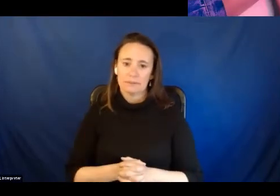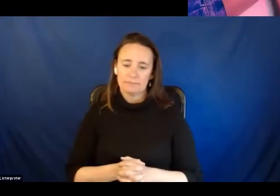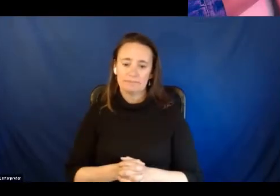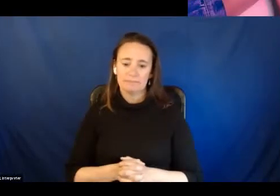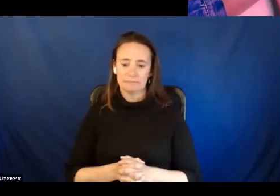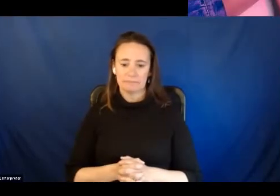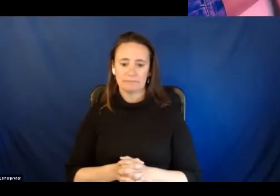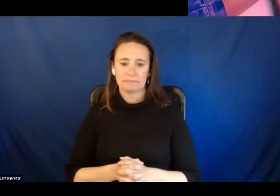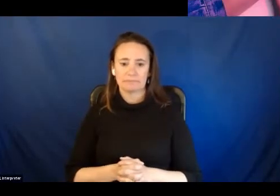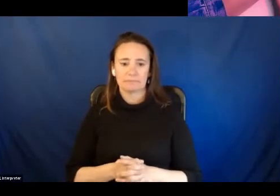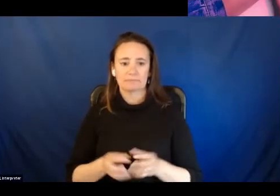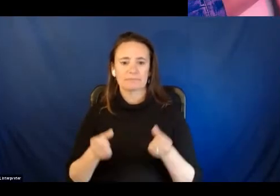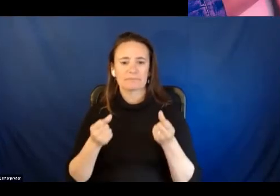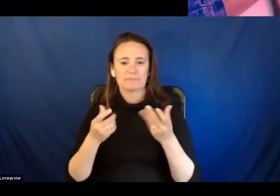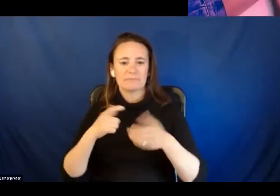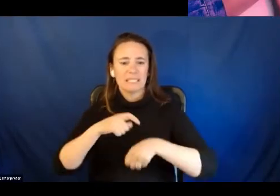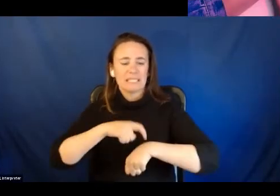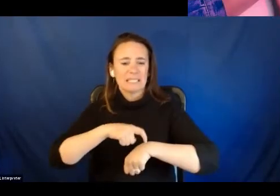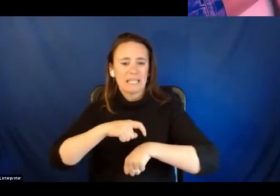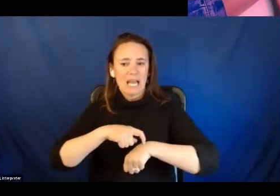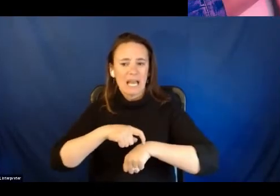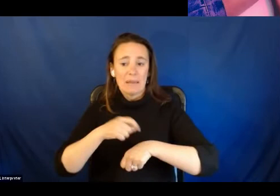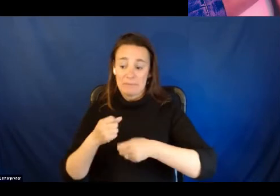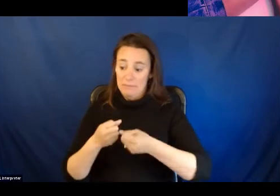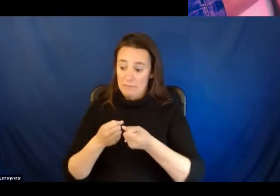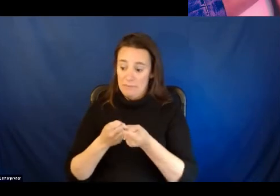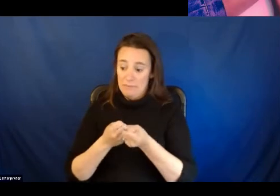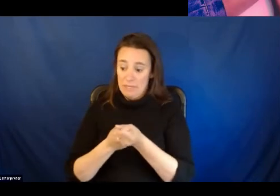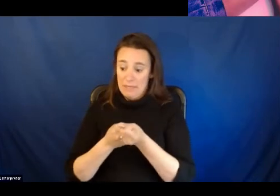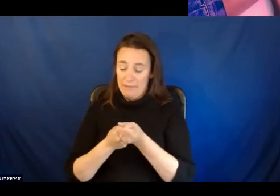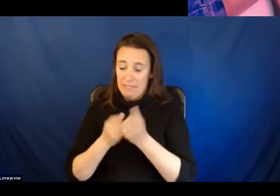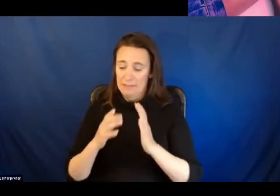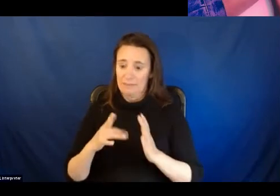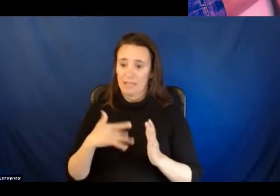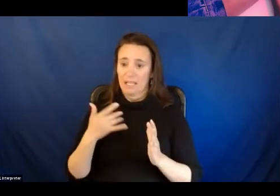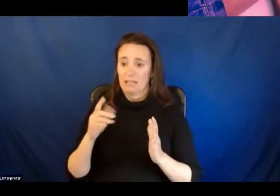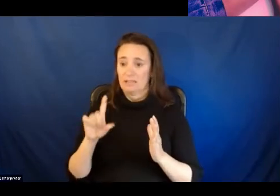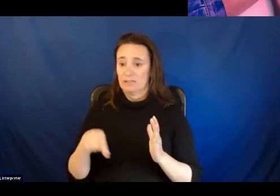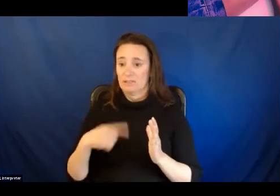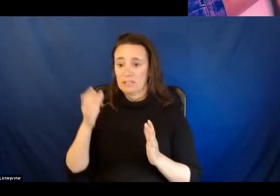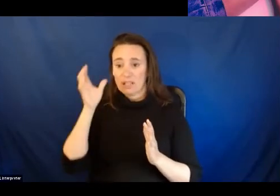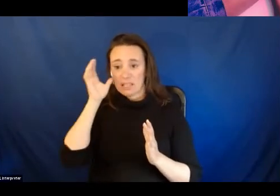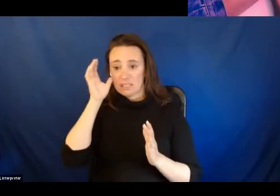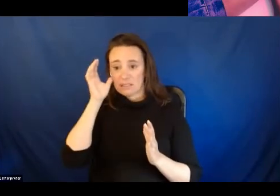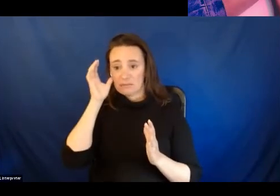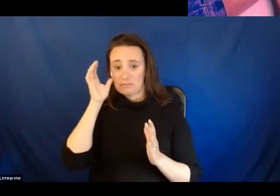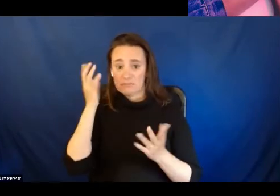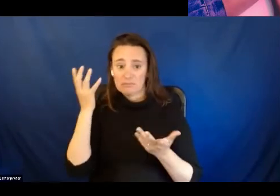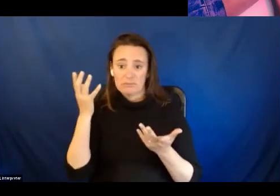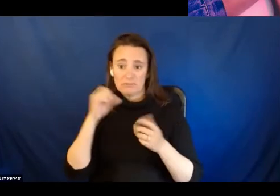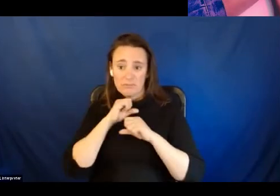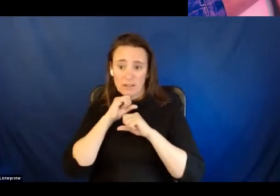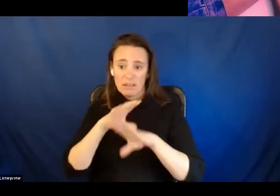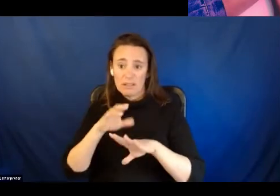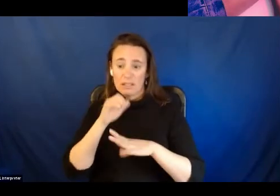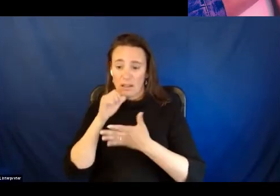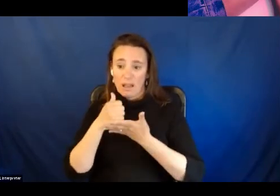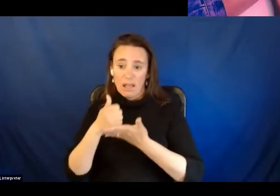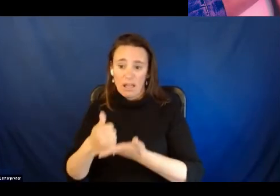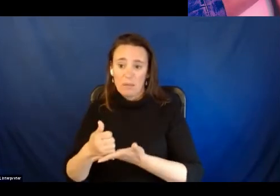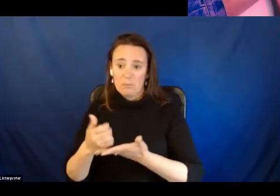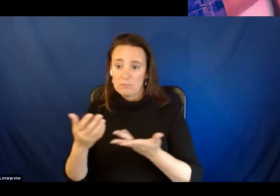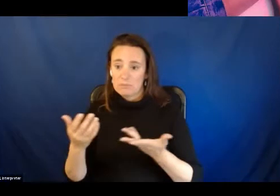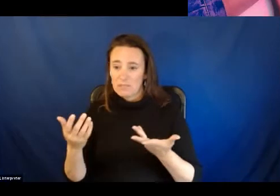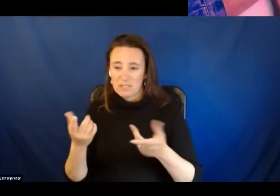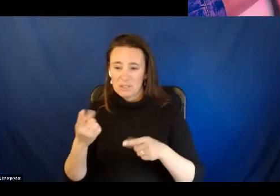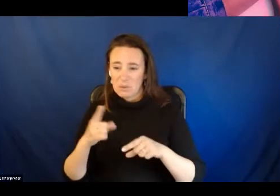A lot of times advocates feel when they just listen to survivors, they haven't helped them because that assistance isn't tangible or they